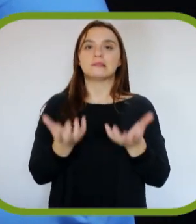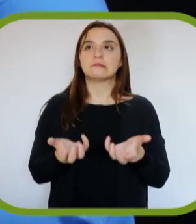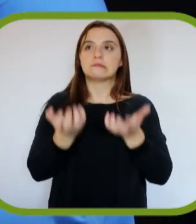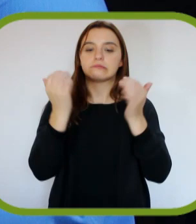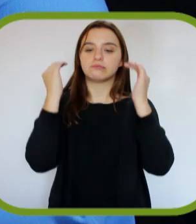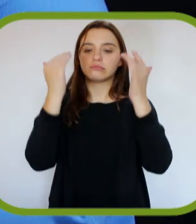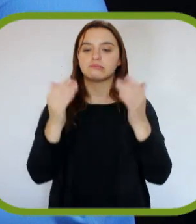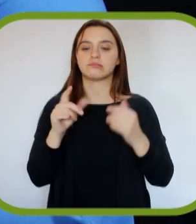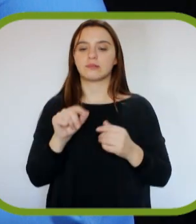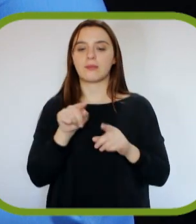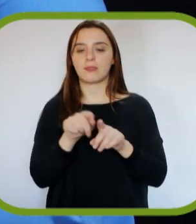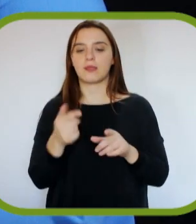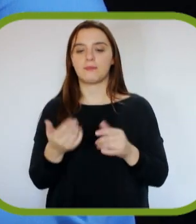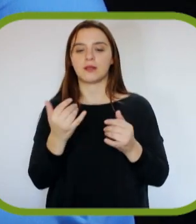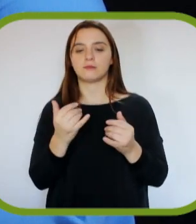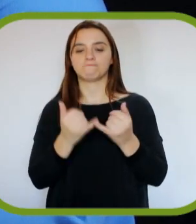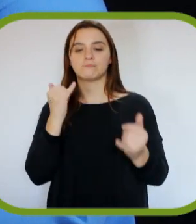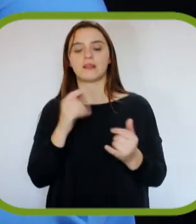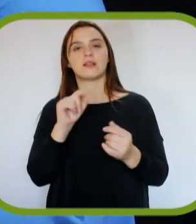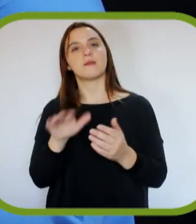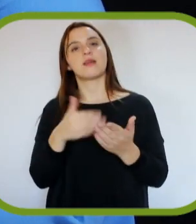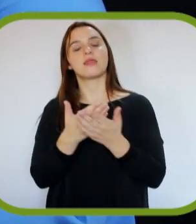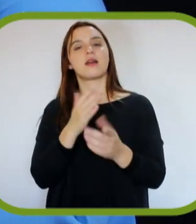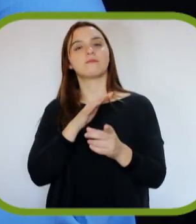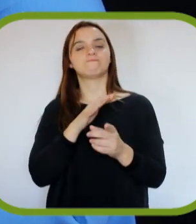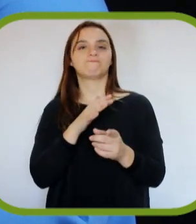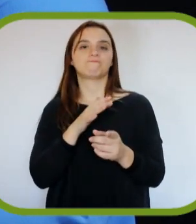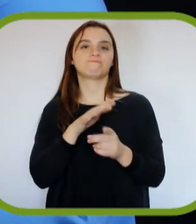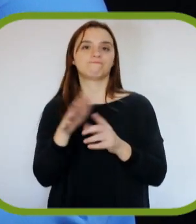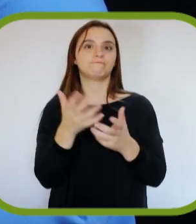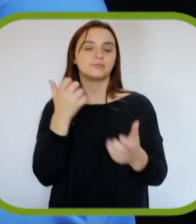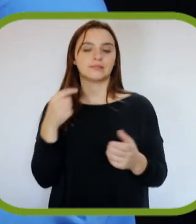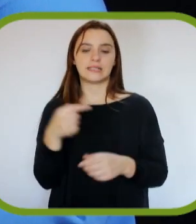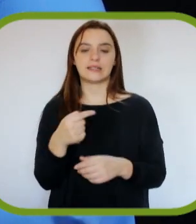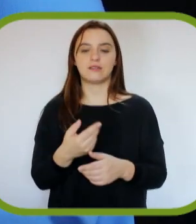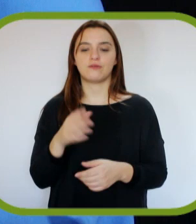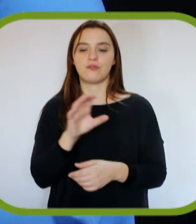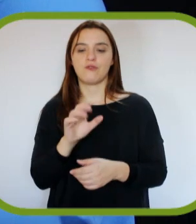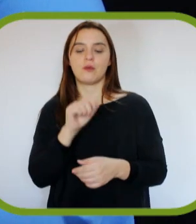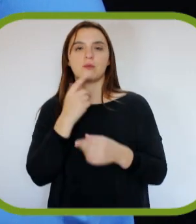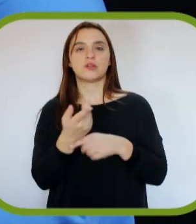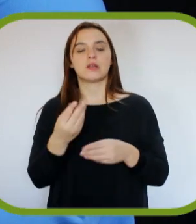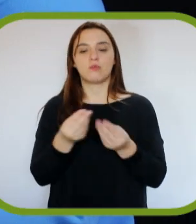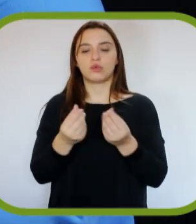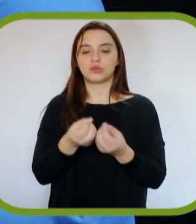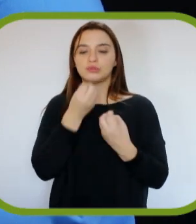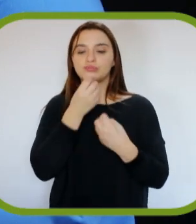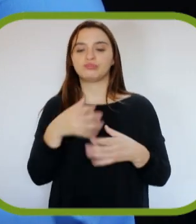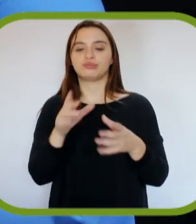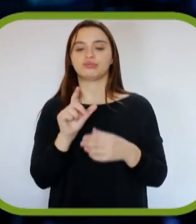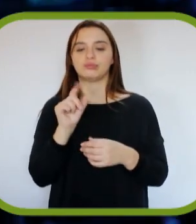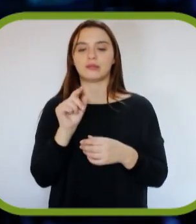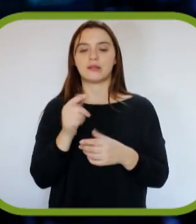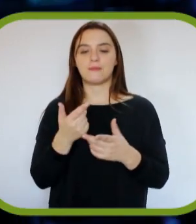warming, the digital discourse also highlights the negative impacts of its use in waste products,